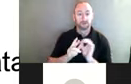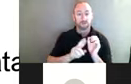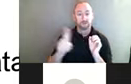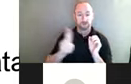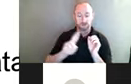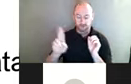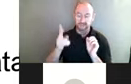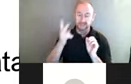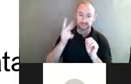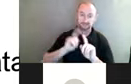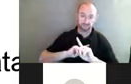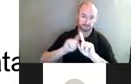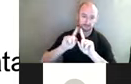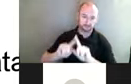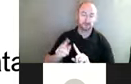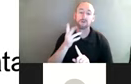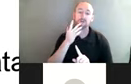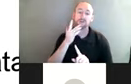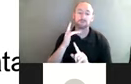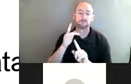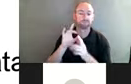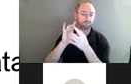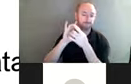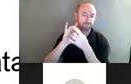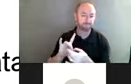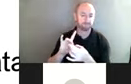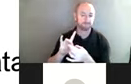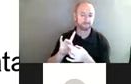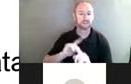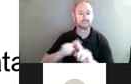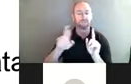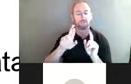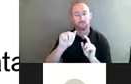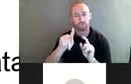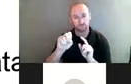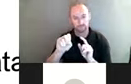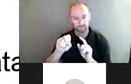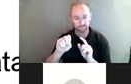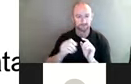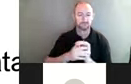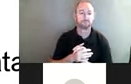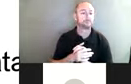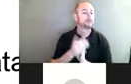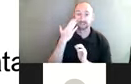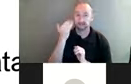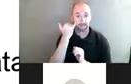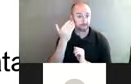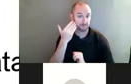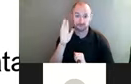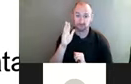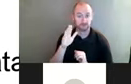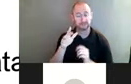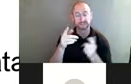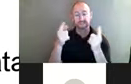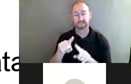the different colors correspond to a different rate. So if you aren't familiar with what an incident